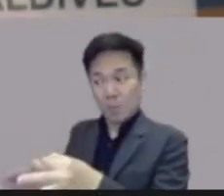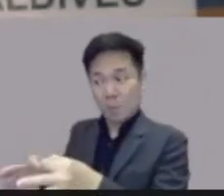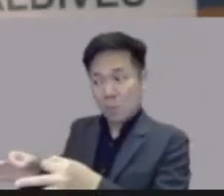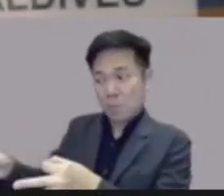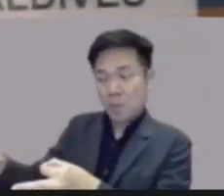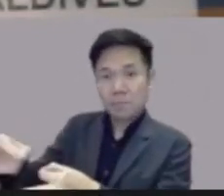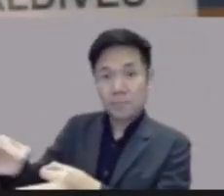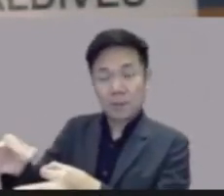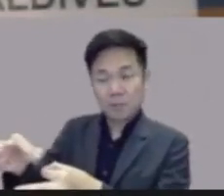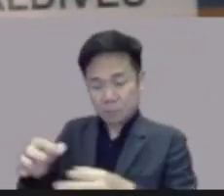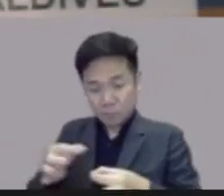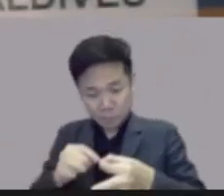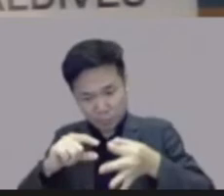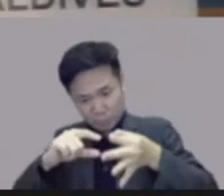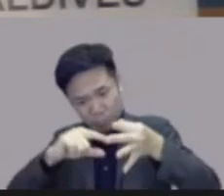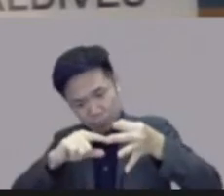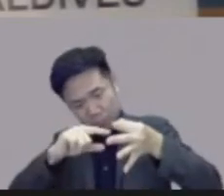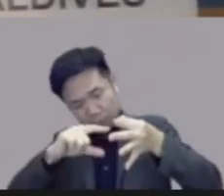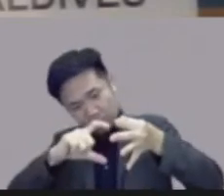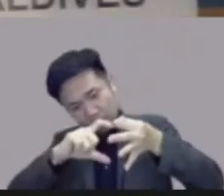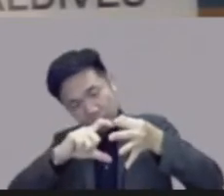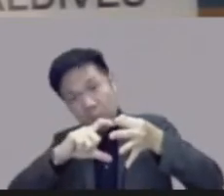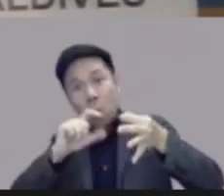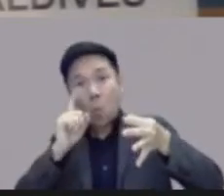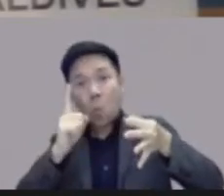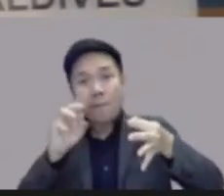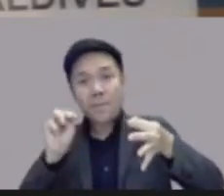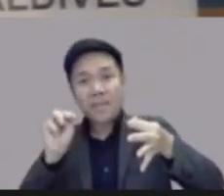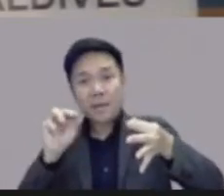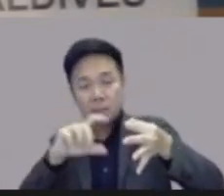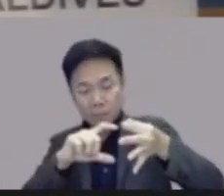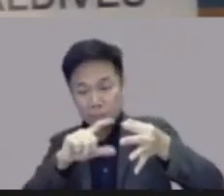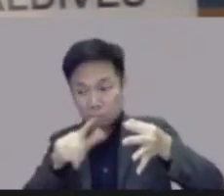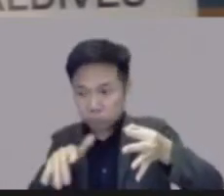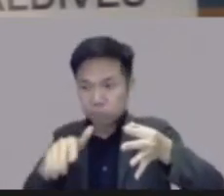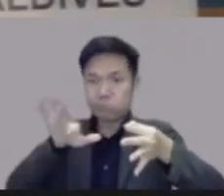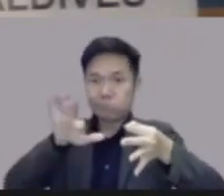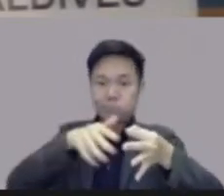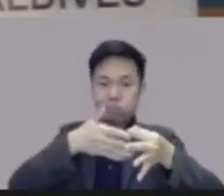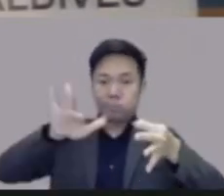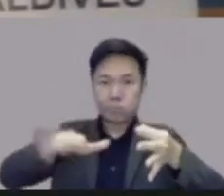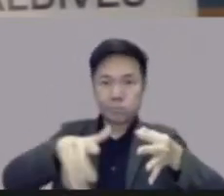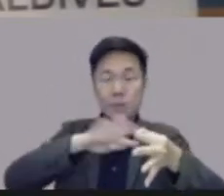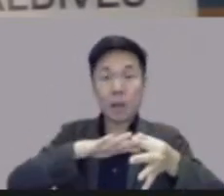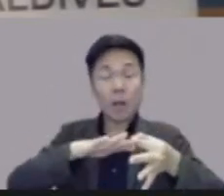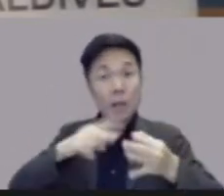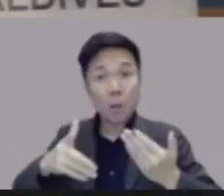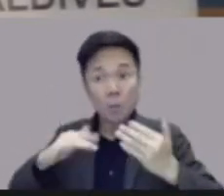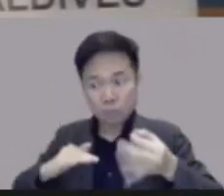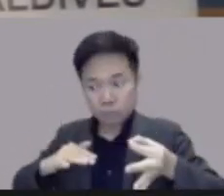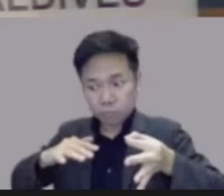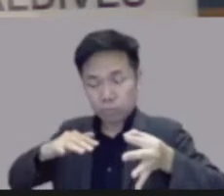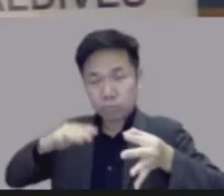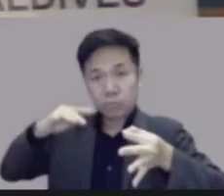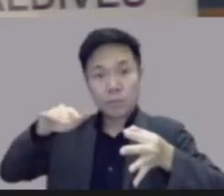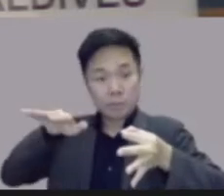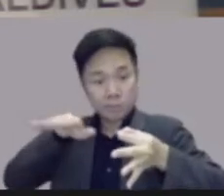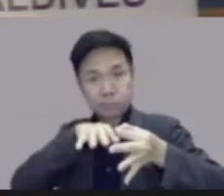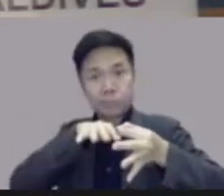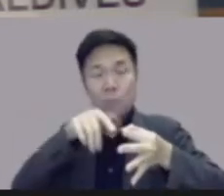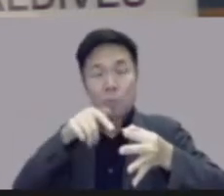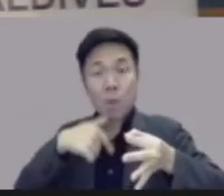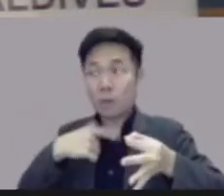above sea level with our planet heating up more than ever and a sea level rise its impact have become a reality we face every day